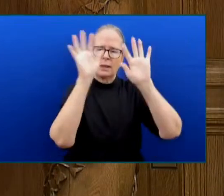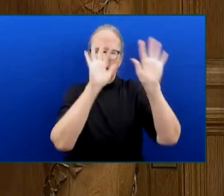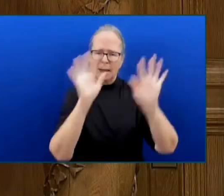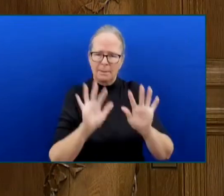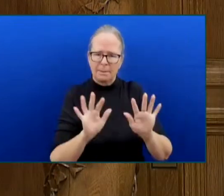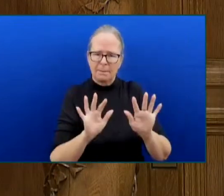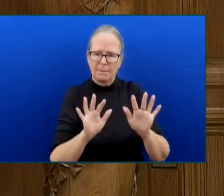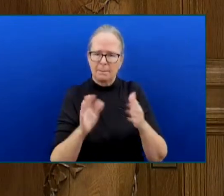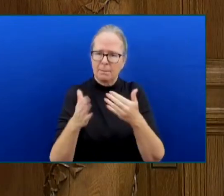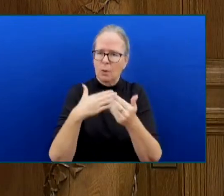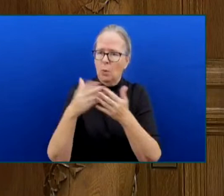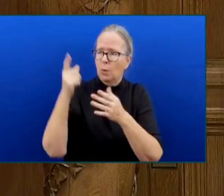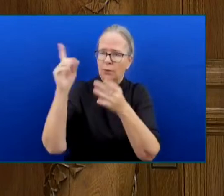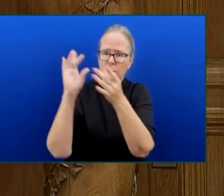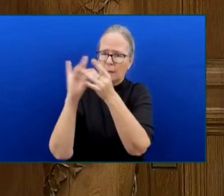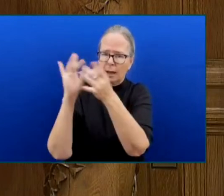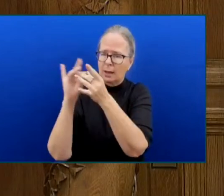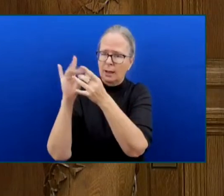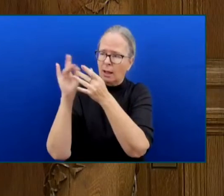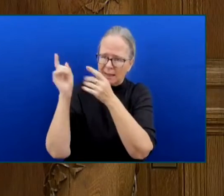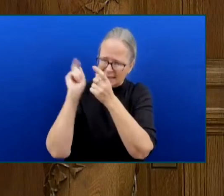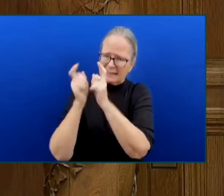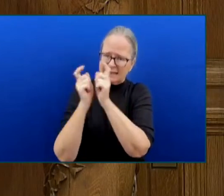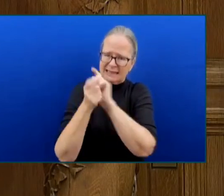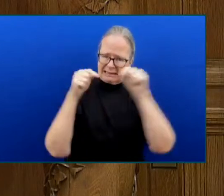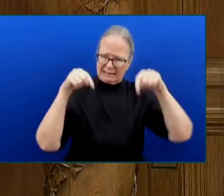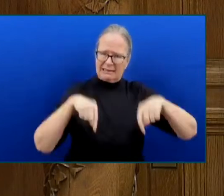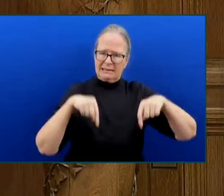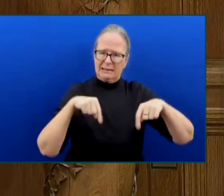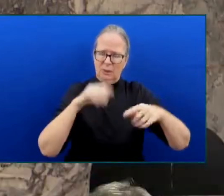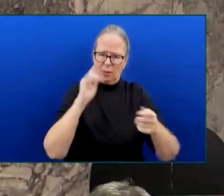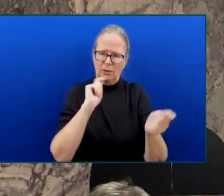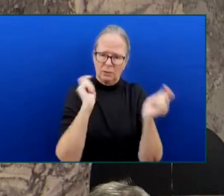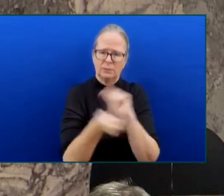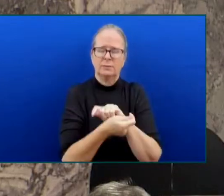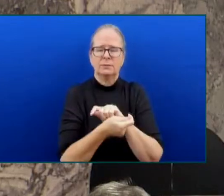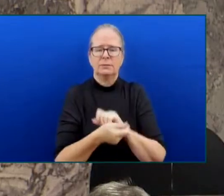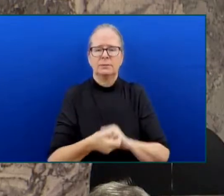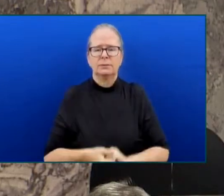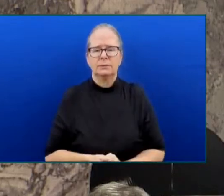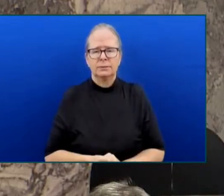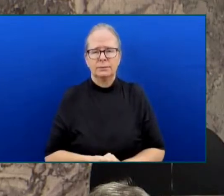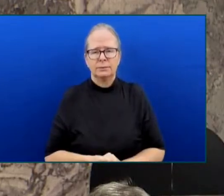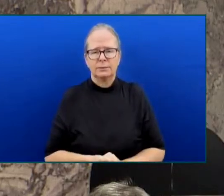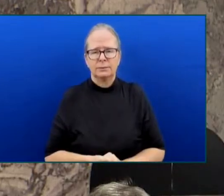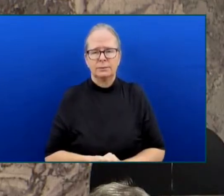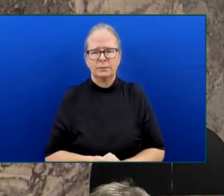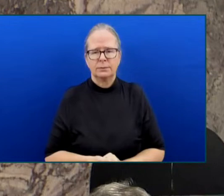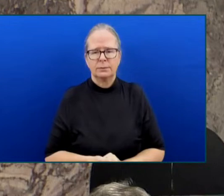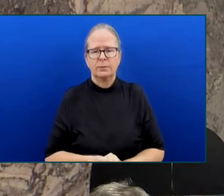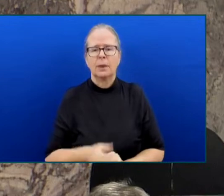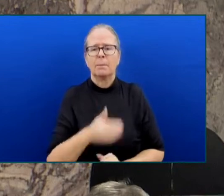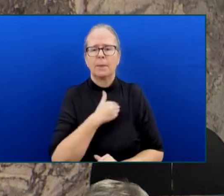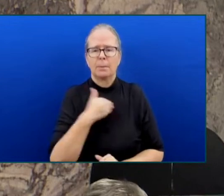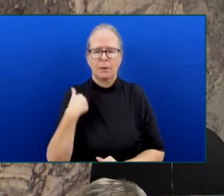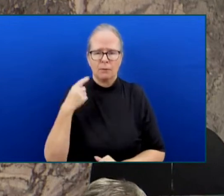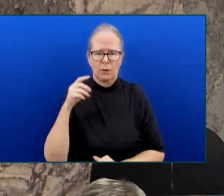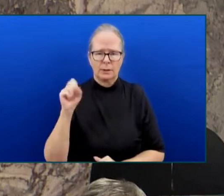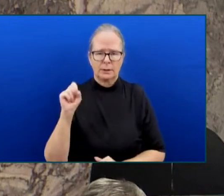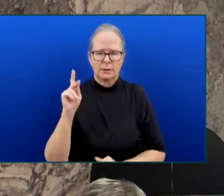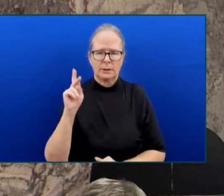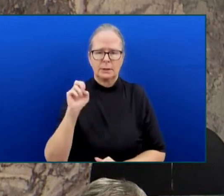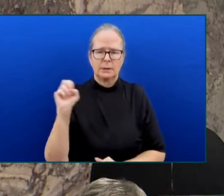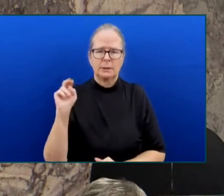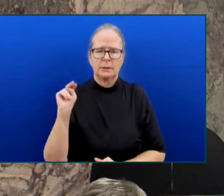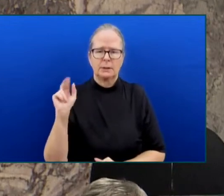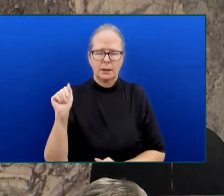Member for Skeena. Mr. Speaker, everybody on this side of the House, including past members of the BC